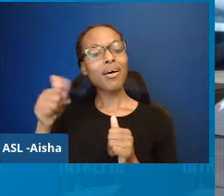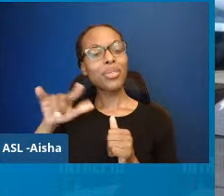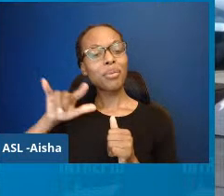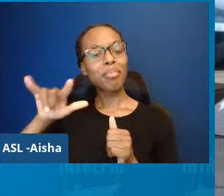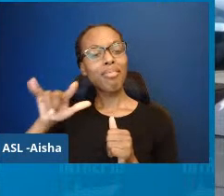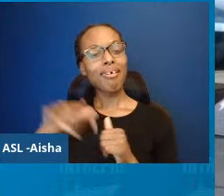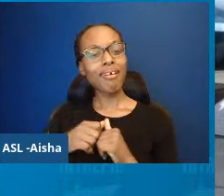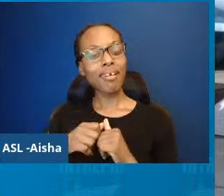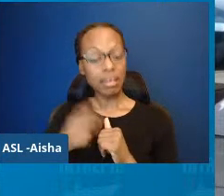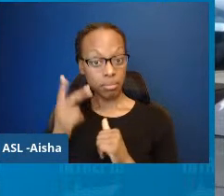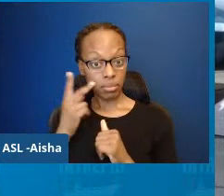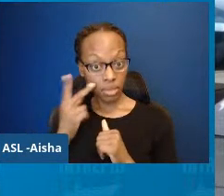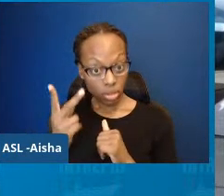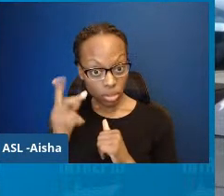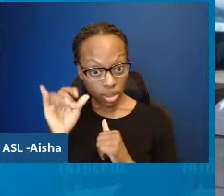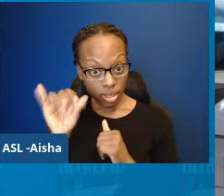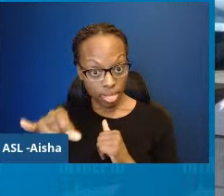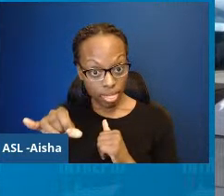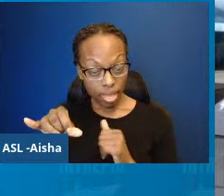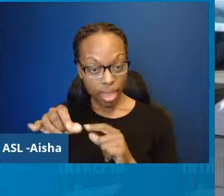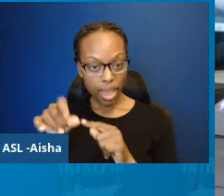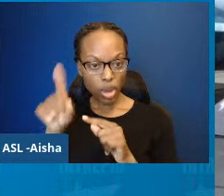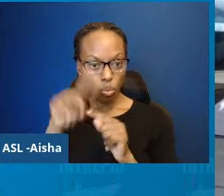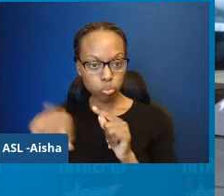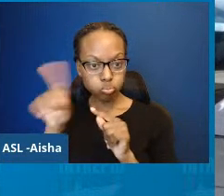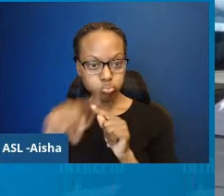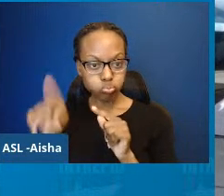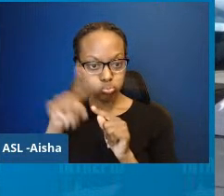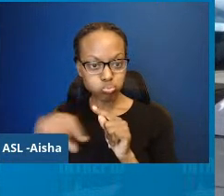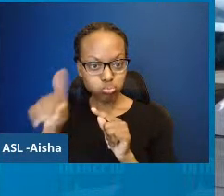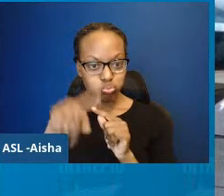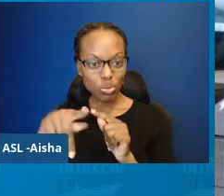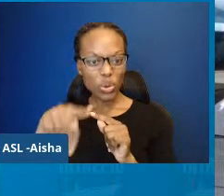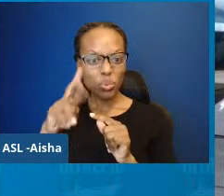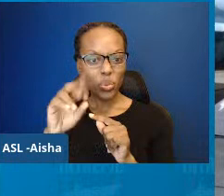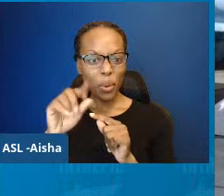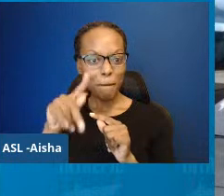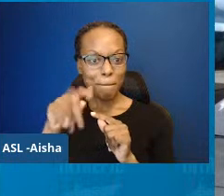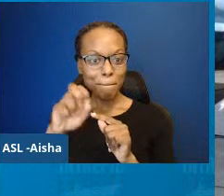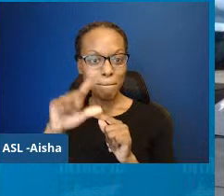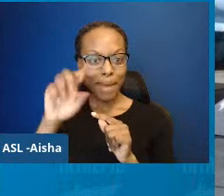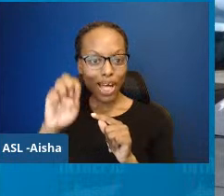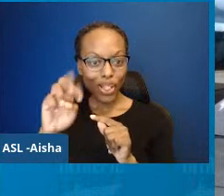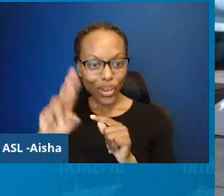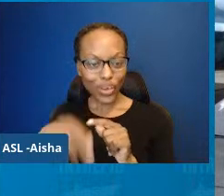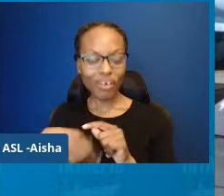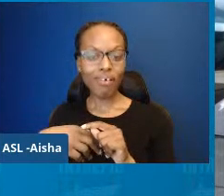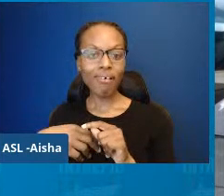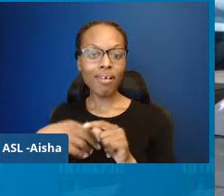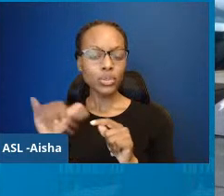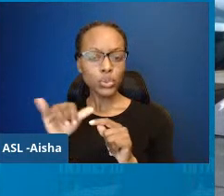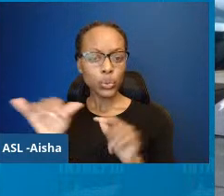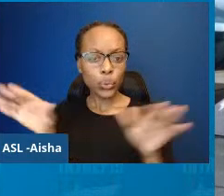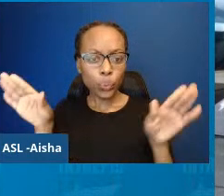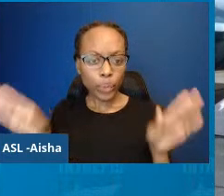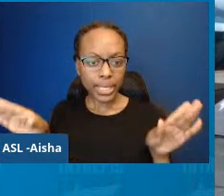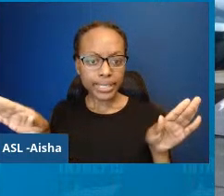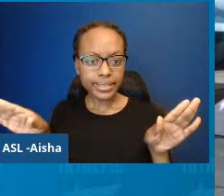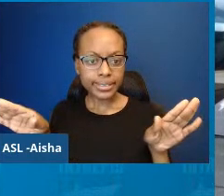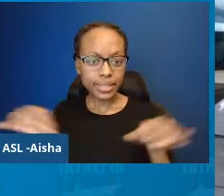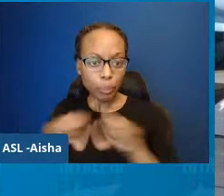but if I look at the propellers here, or these wings that are folded, remember, they're not